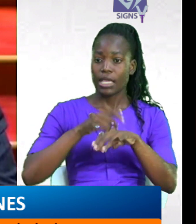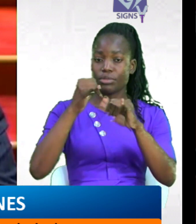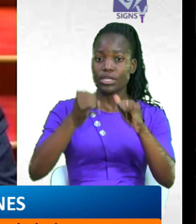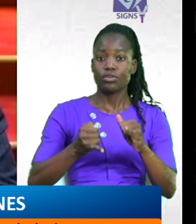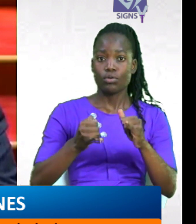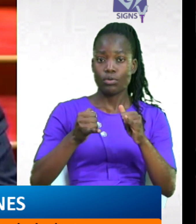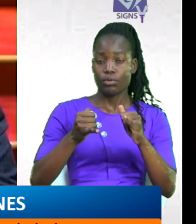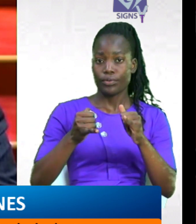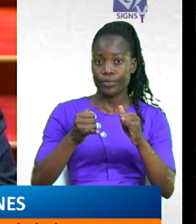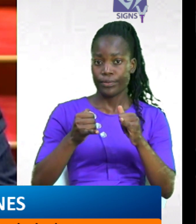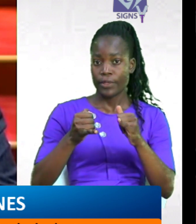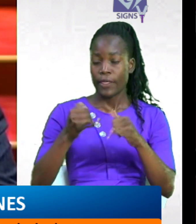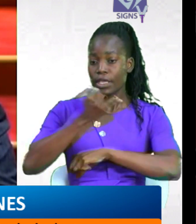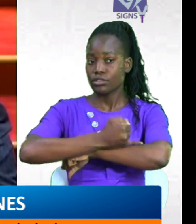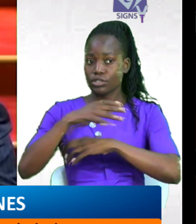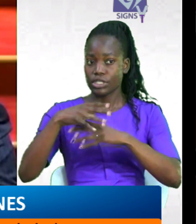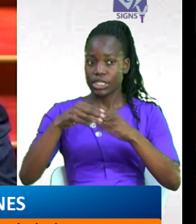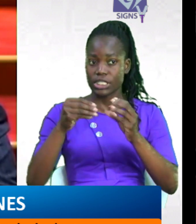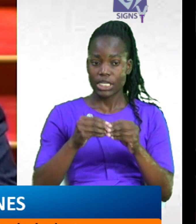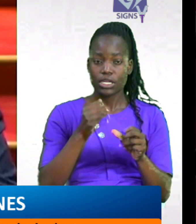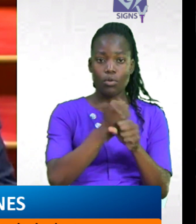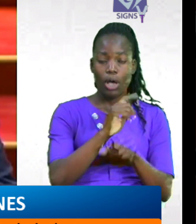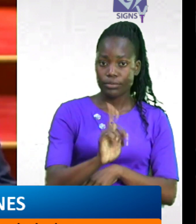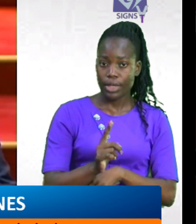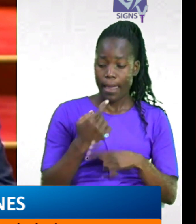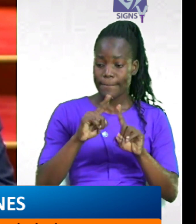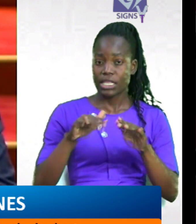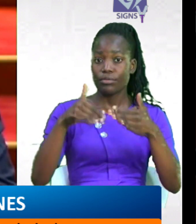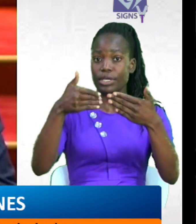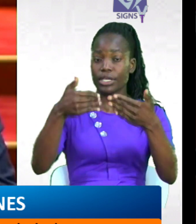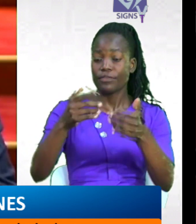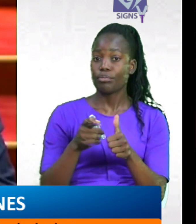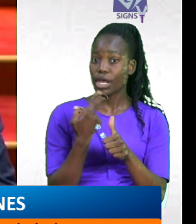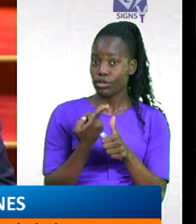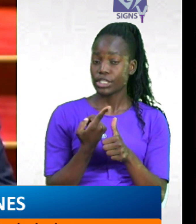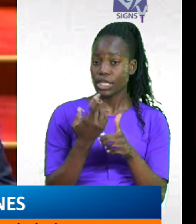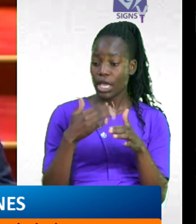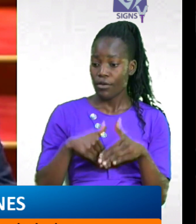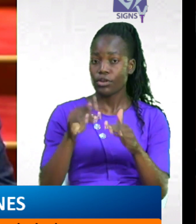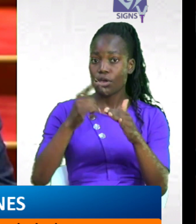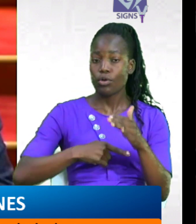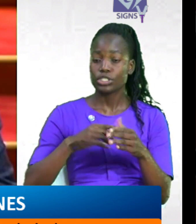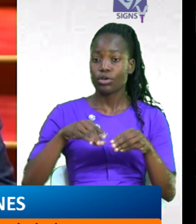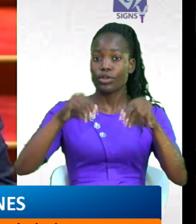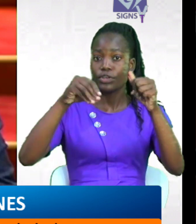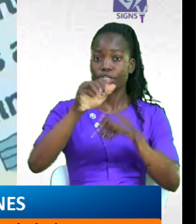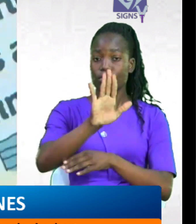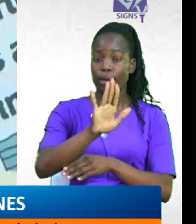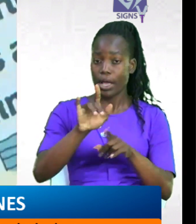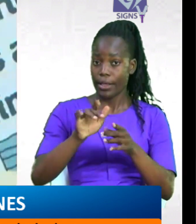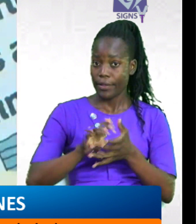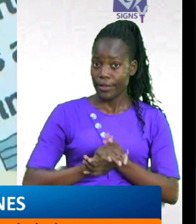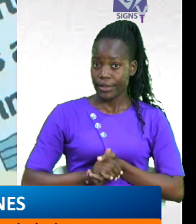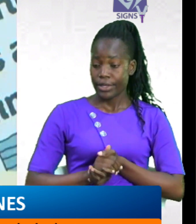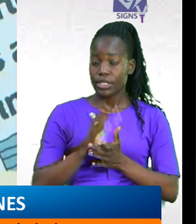says that the people who are working on NHIF are deemed to have, when the new institution is created, they are no longer